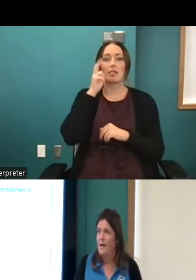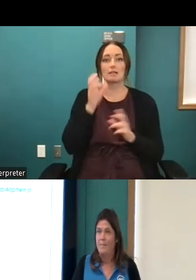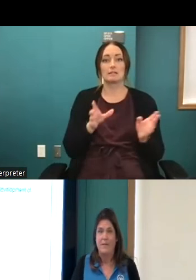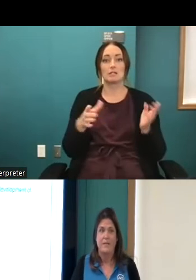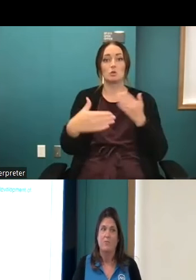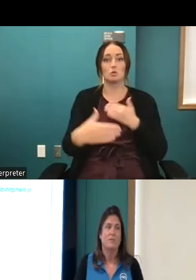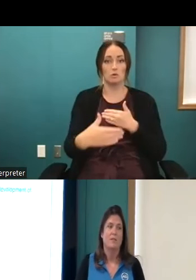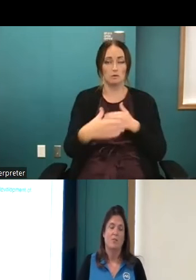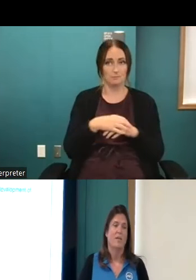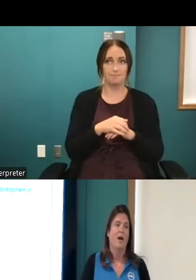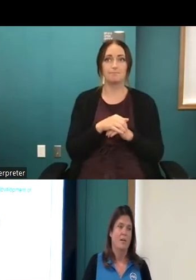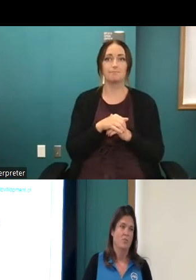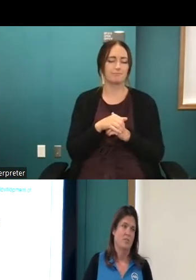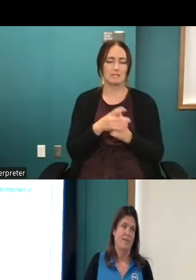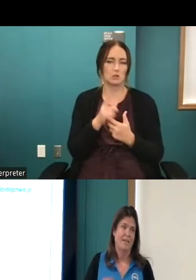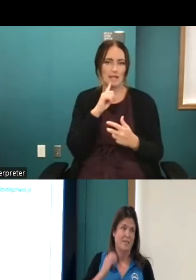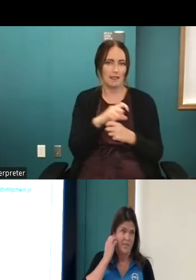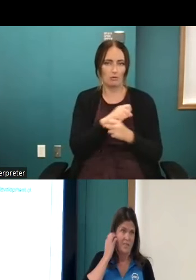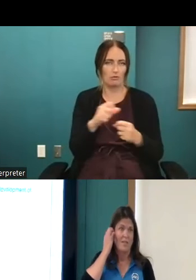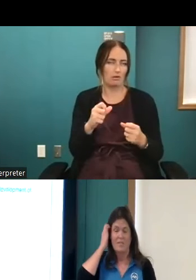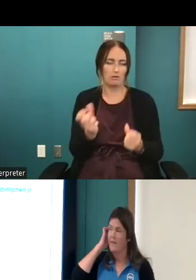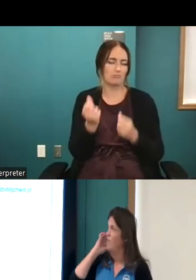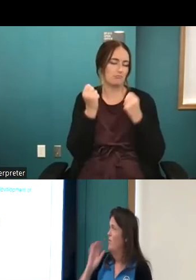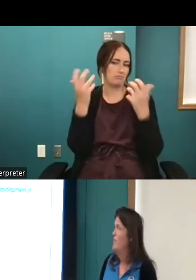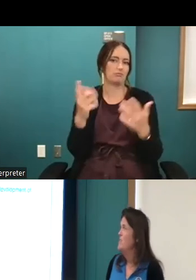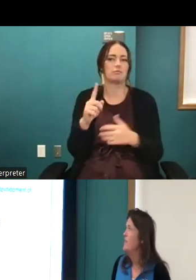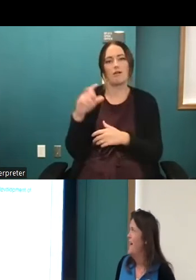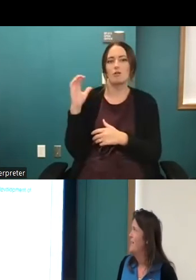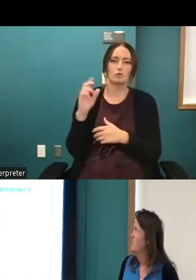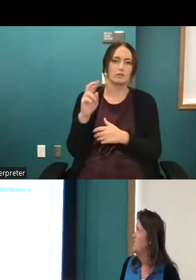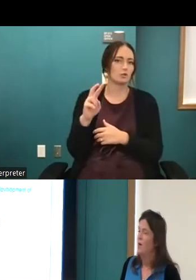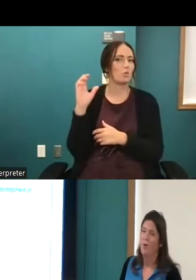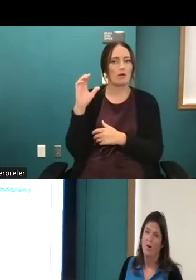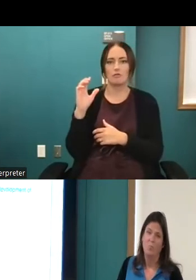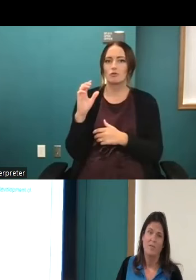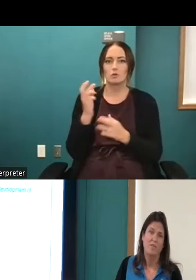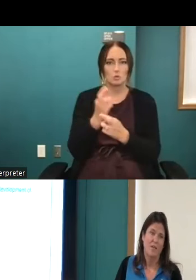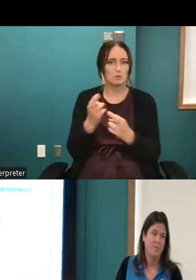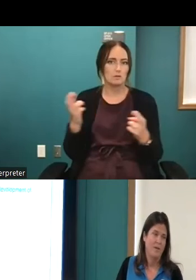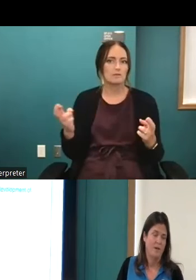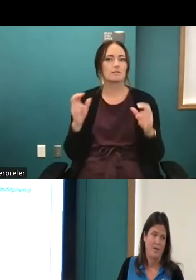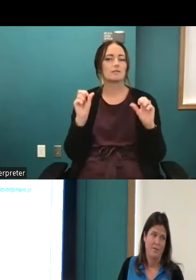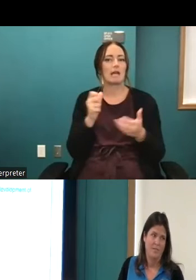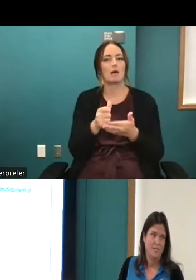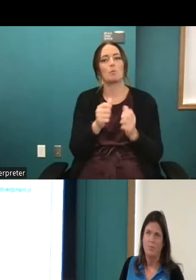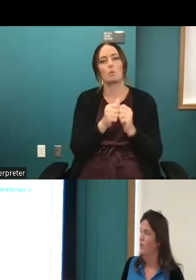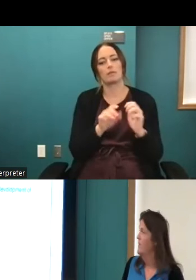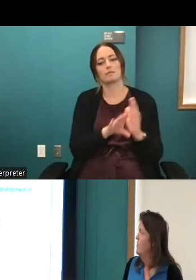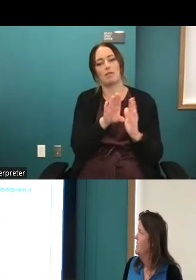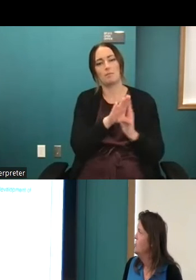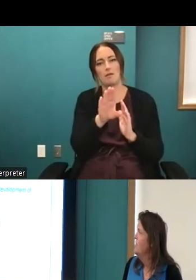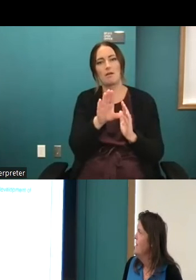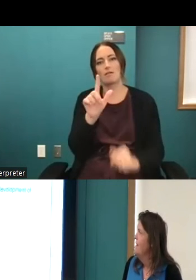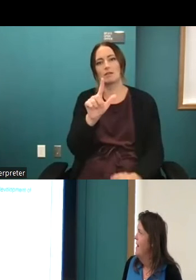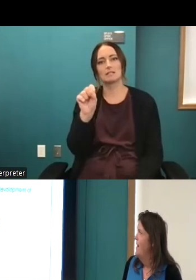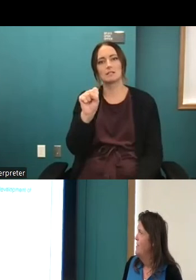room, there's literally hundreds of activities in the listening room that you can access that will help with the development of listening and spoken